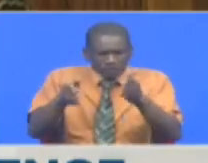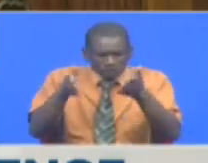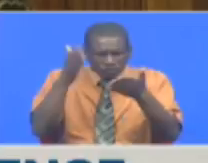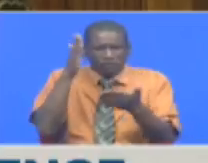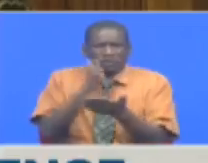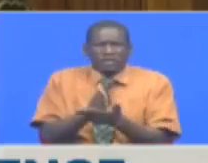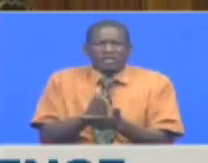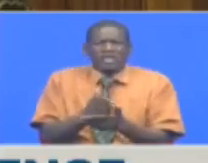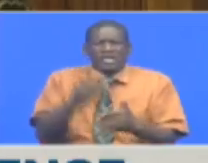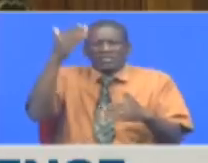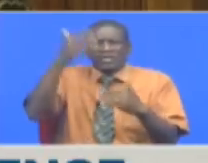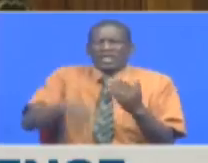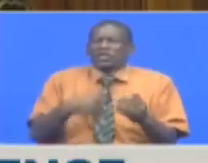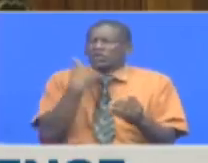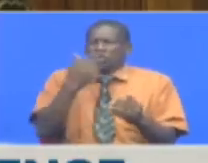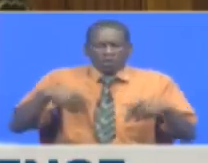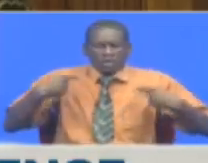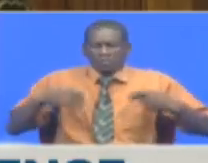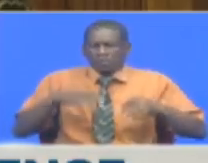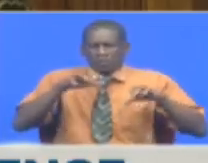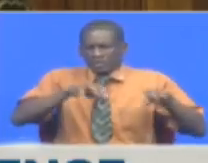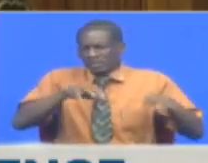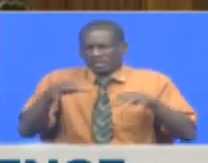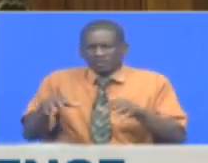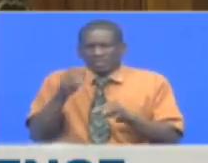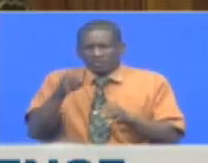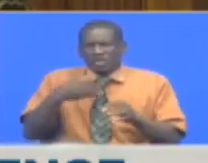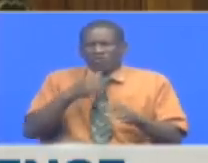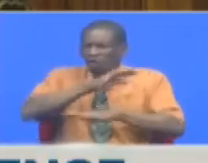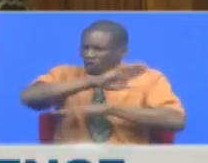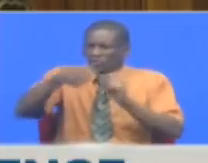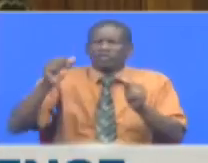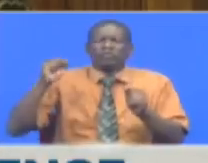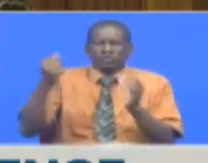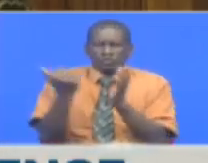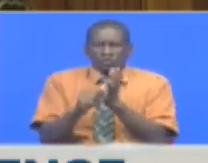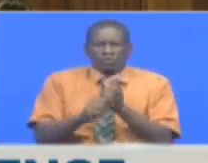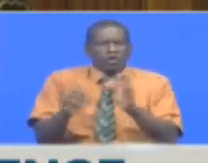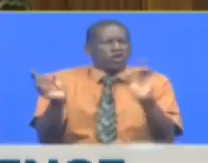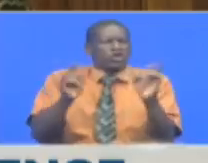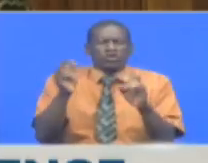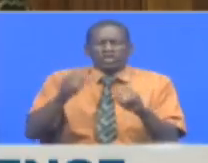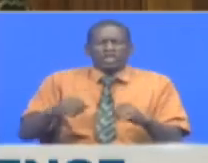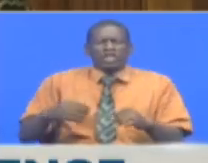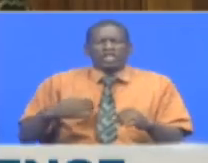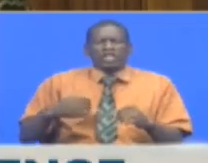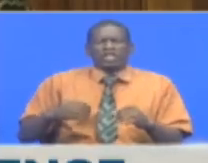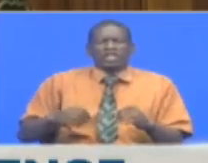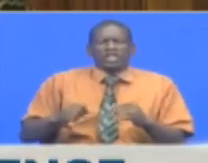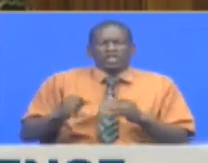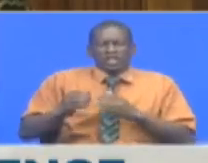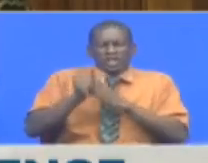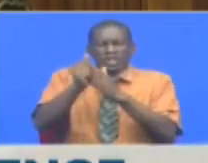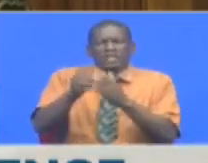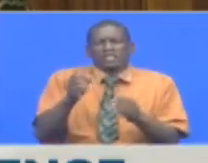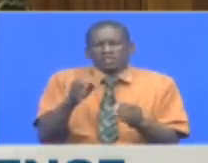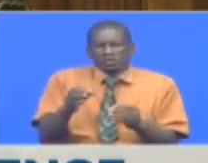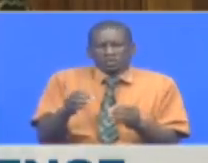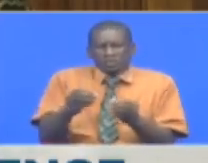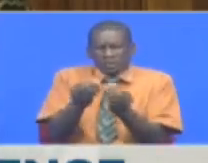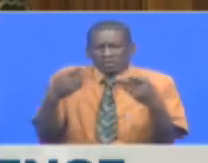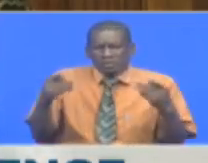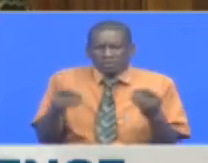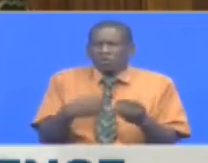are the people who suffer when we have these political problems? It is not the elite. It is the masses. Who are the people who